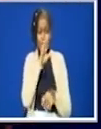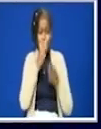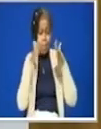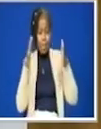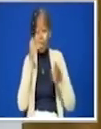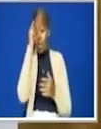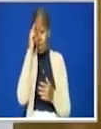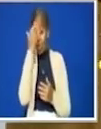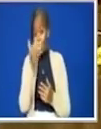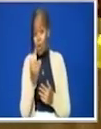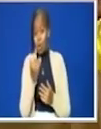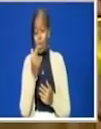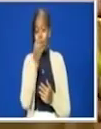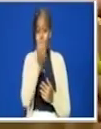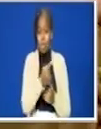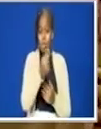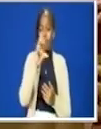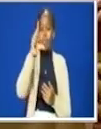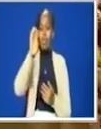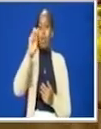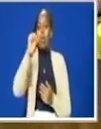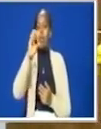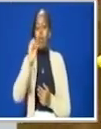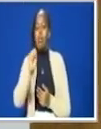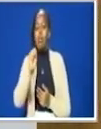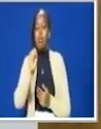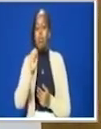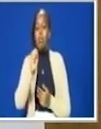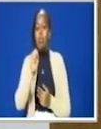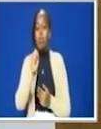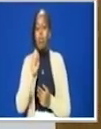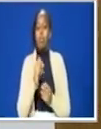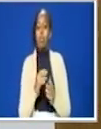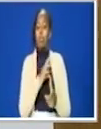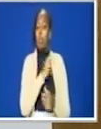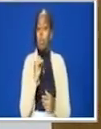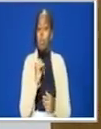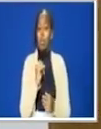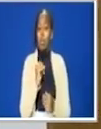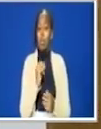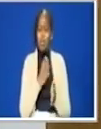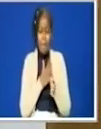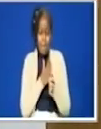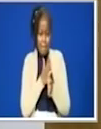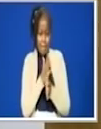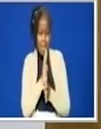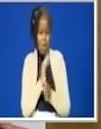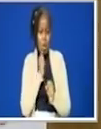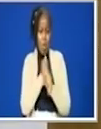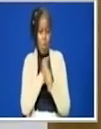seeing that, this is a convex lens. This is a convex lens. Let me show my viewer back at home. And the main role of the